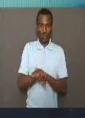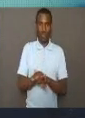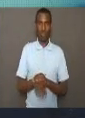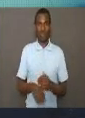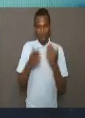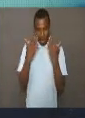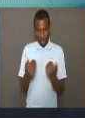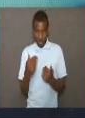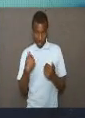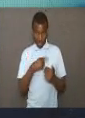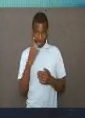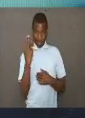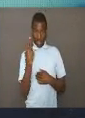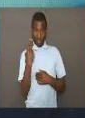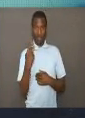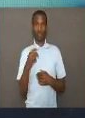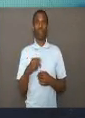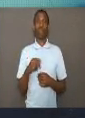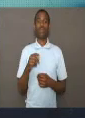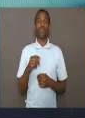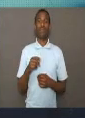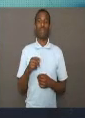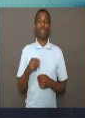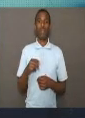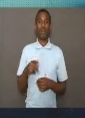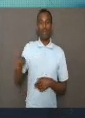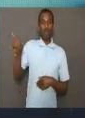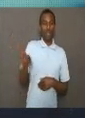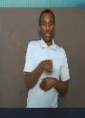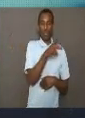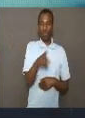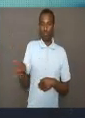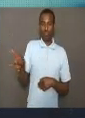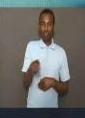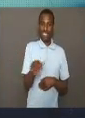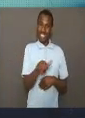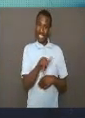We will use a pendulum as our example.